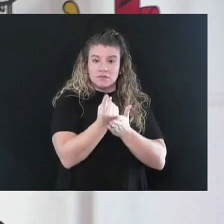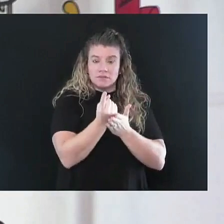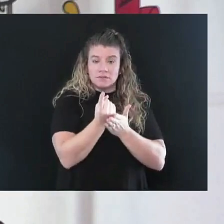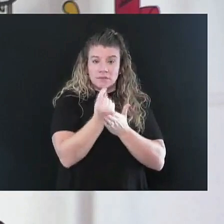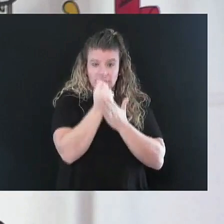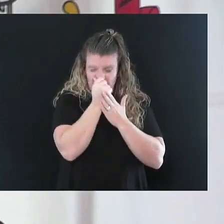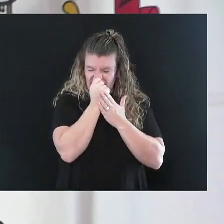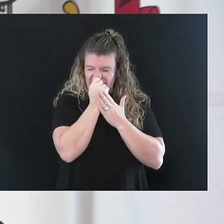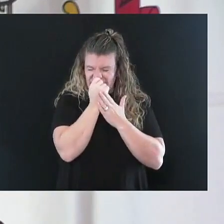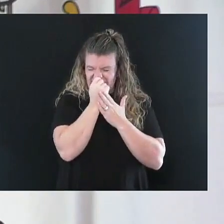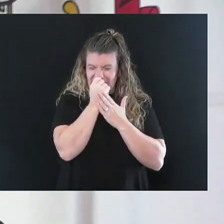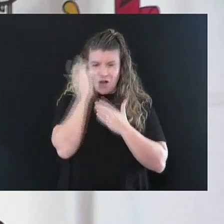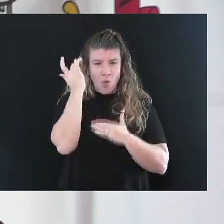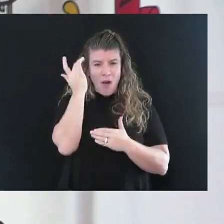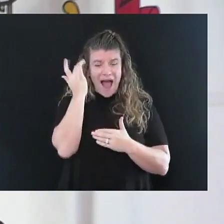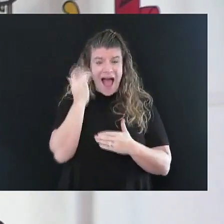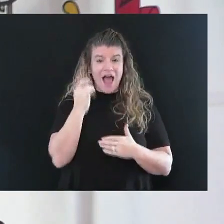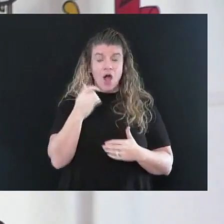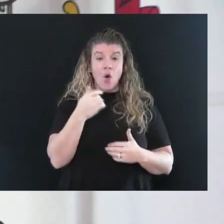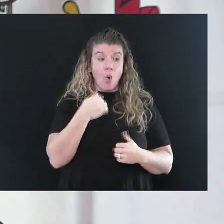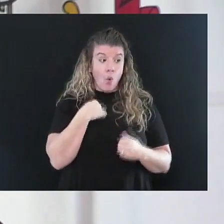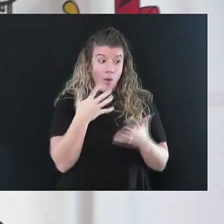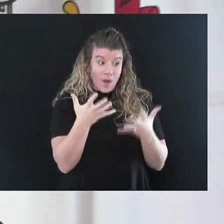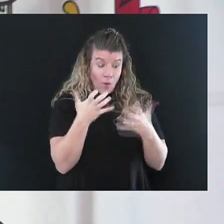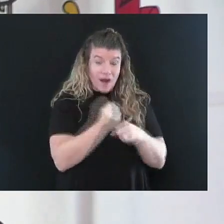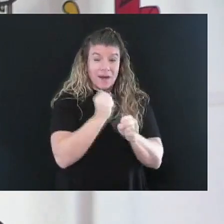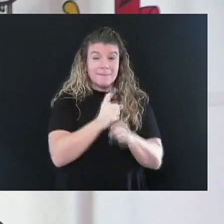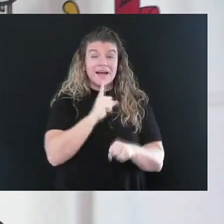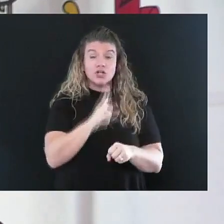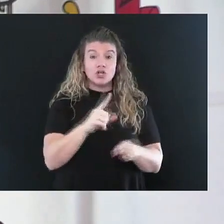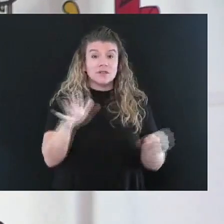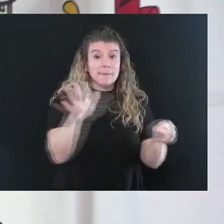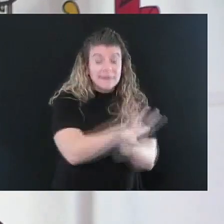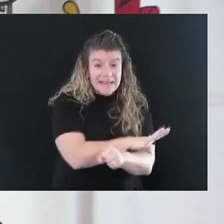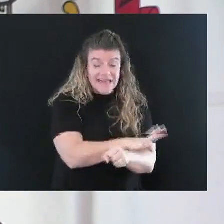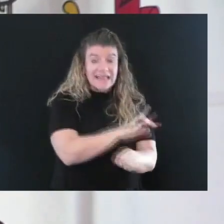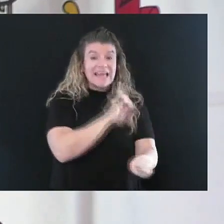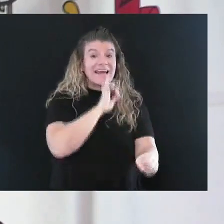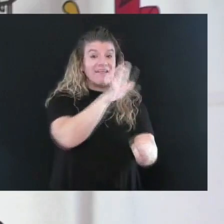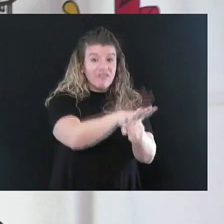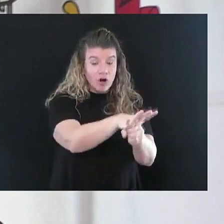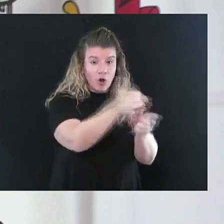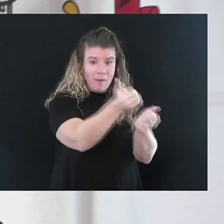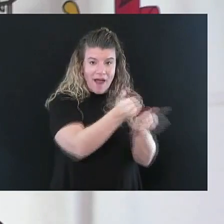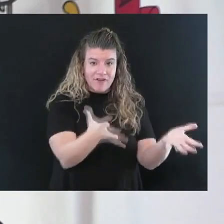we absolutely wanted it completely confirmed and in our hands.